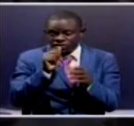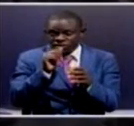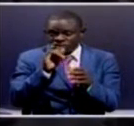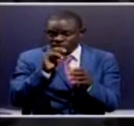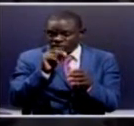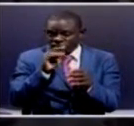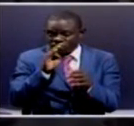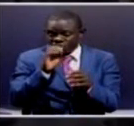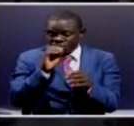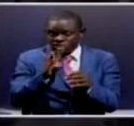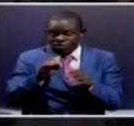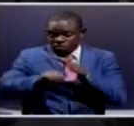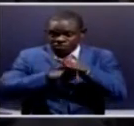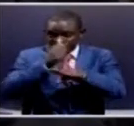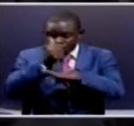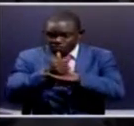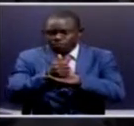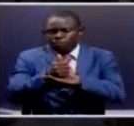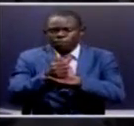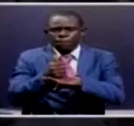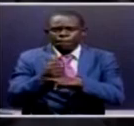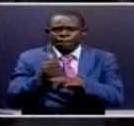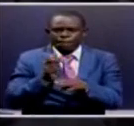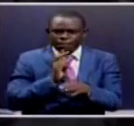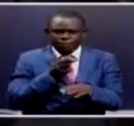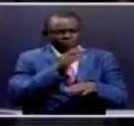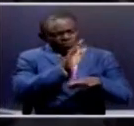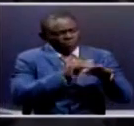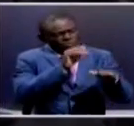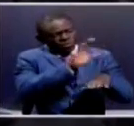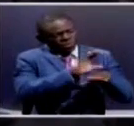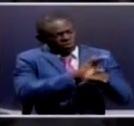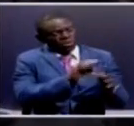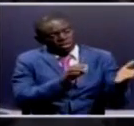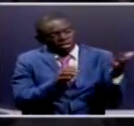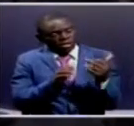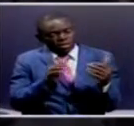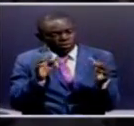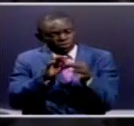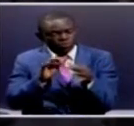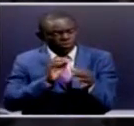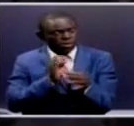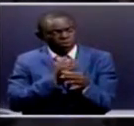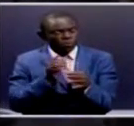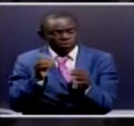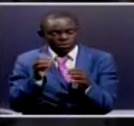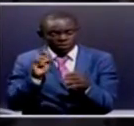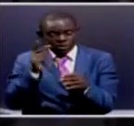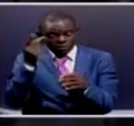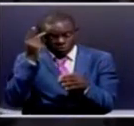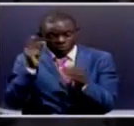church, the only reason why we have advocated all along that you should take up the chairmanship